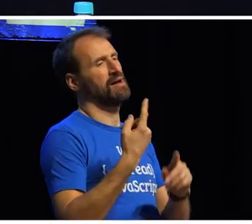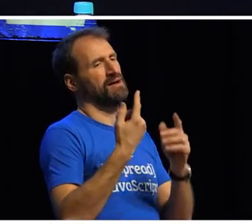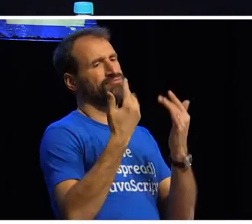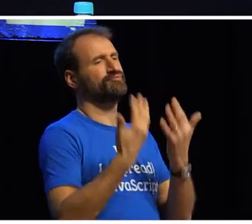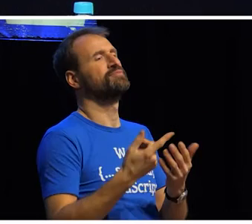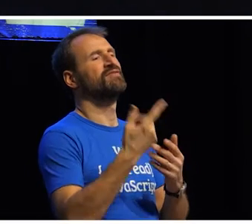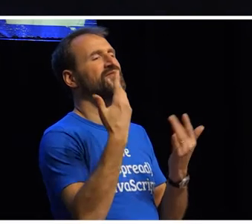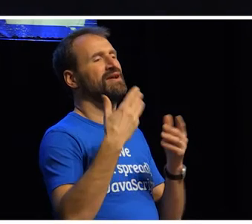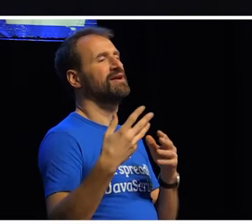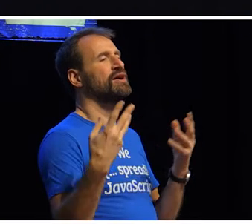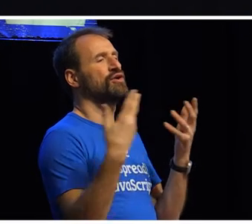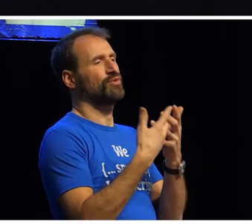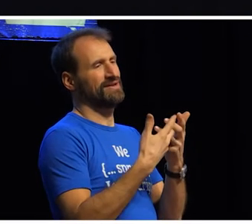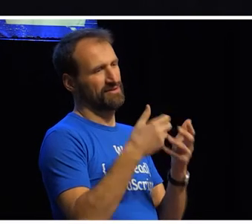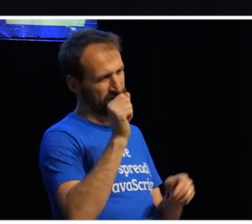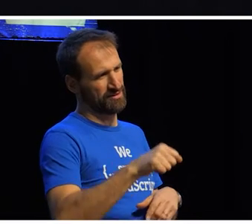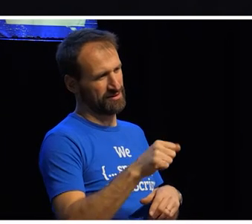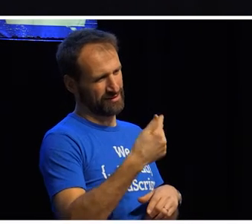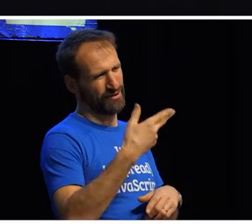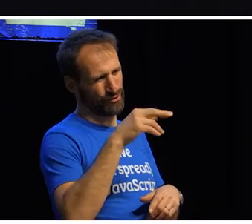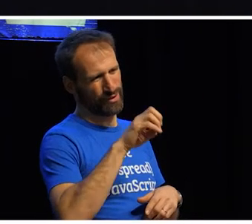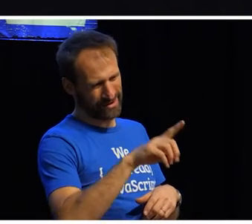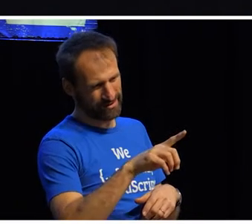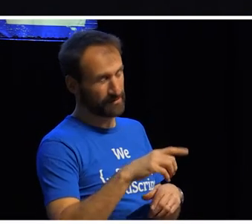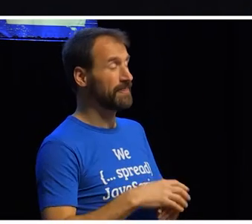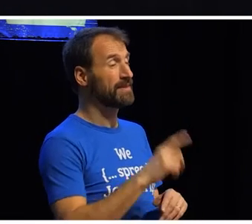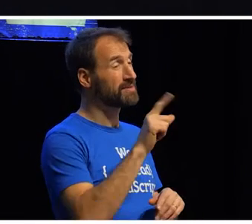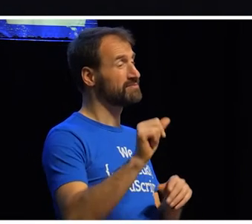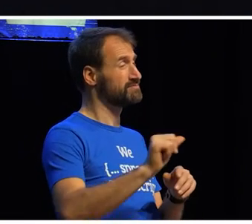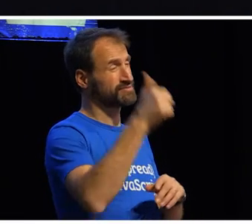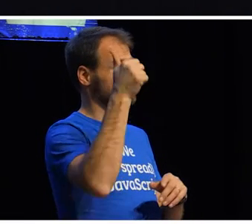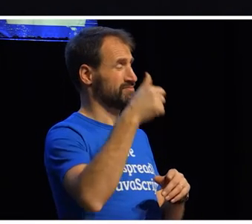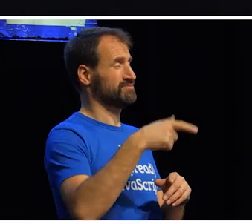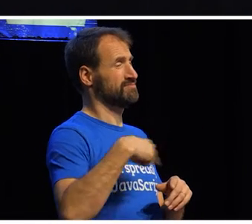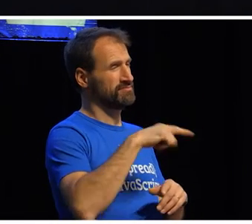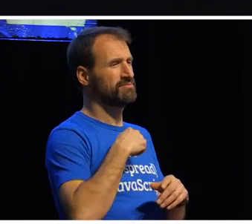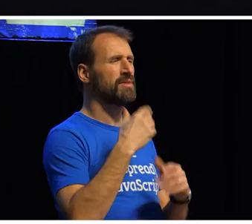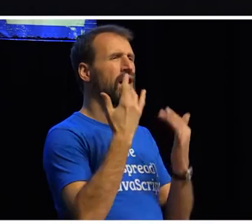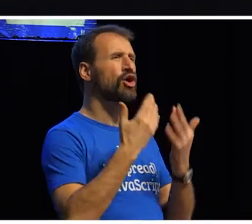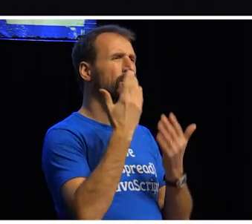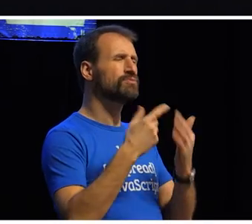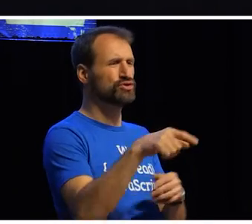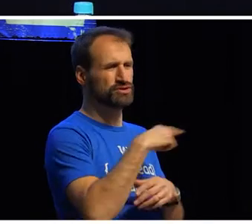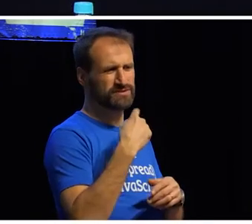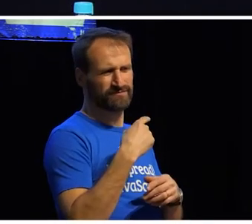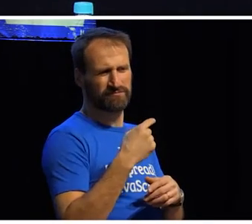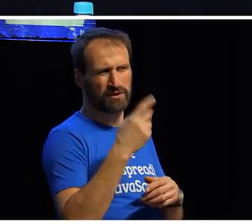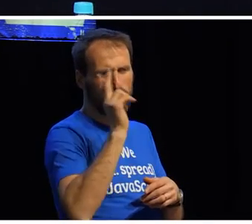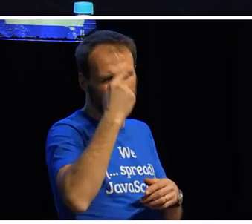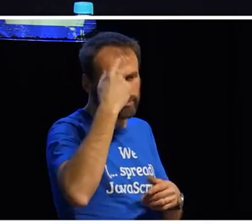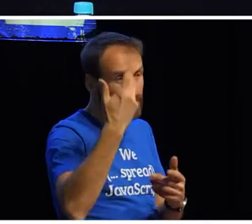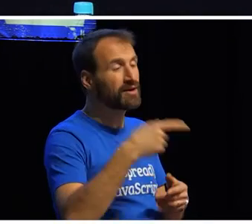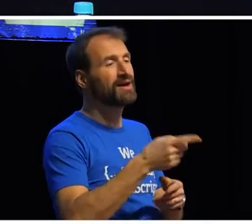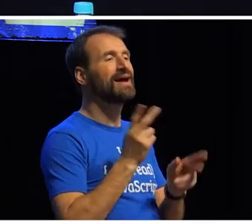vulnerabilities now the most prevalent type of algorithm that we run although we don't think about it that way often is a regular expression